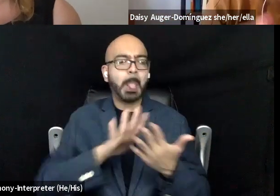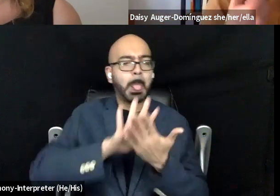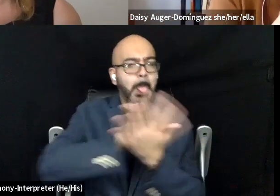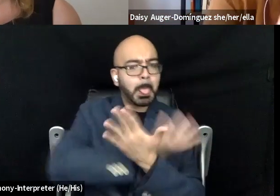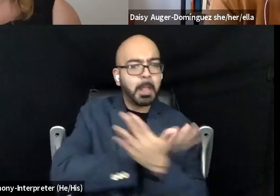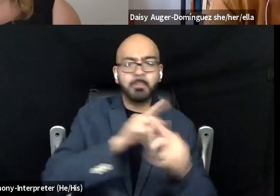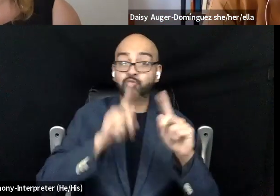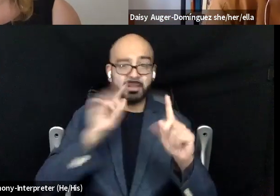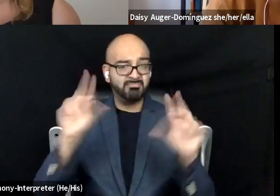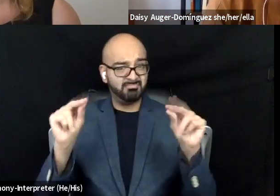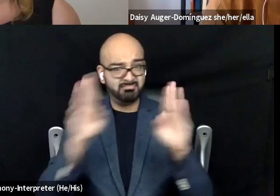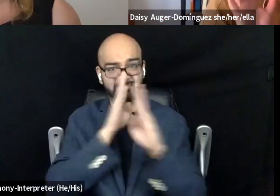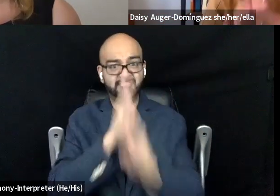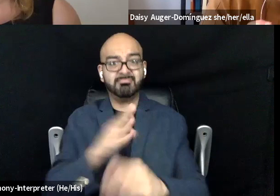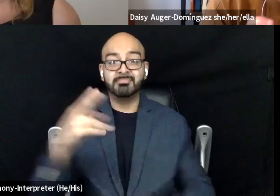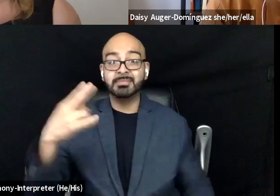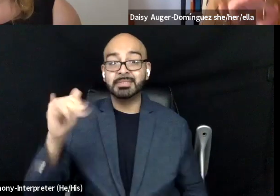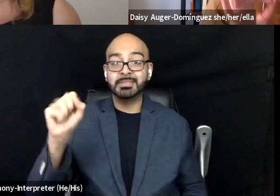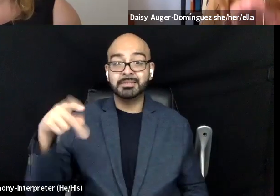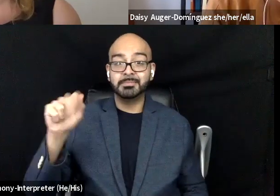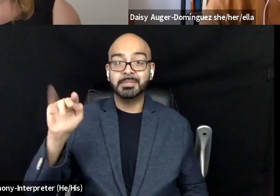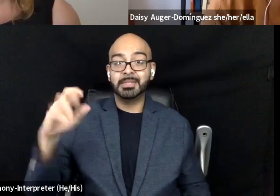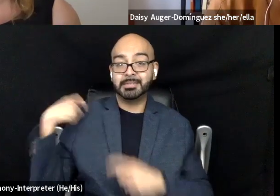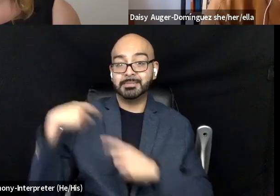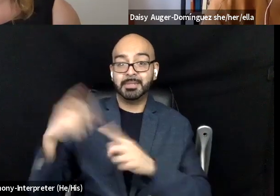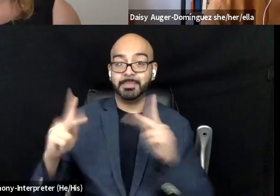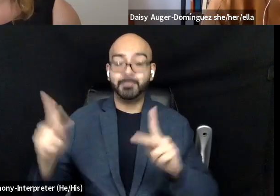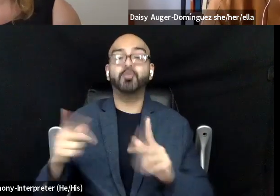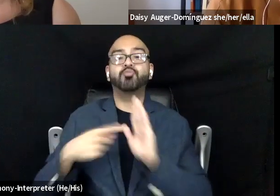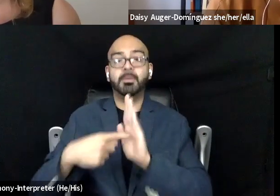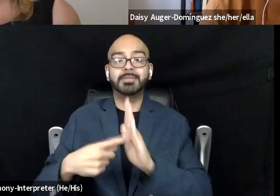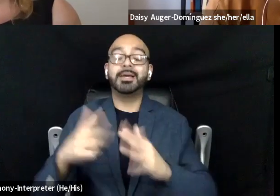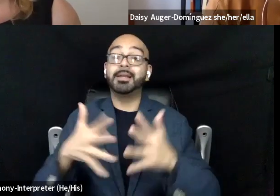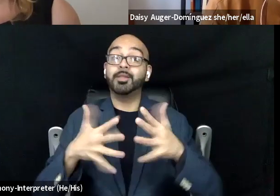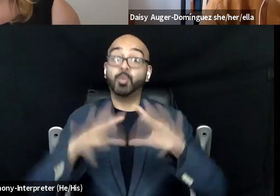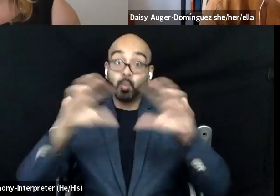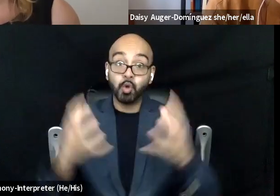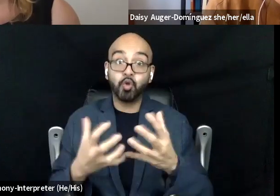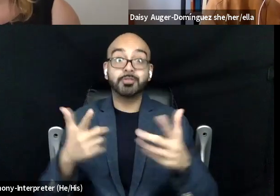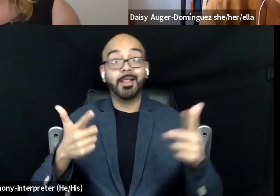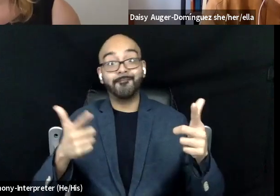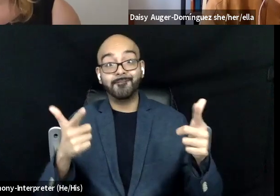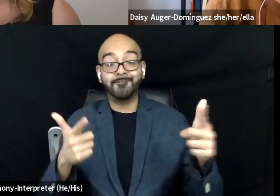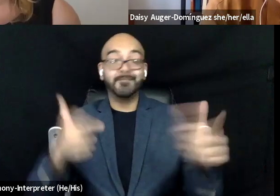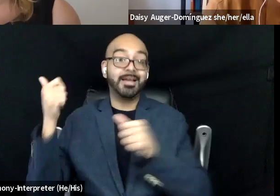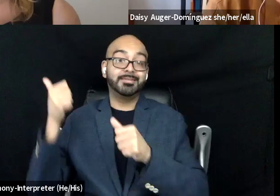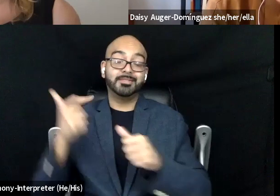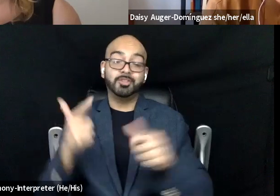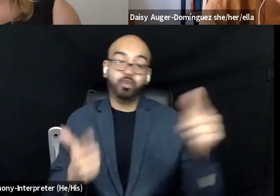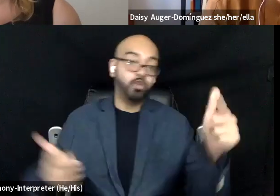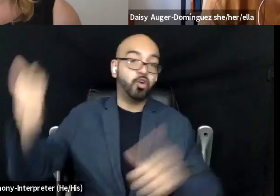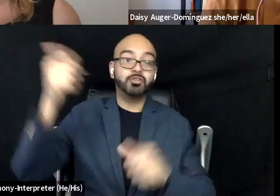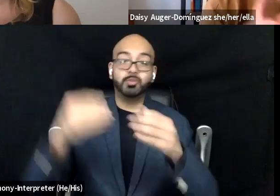Like, Hispanics represent America's fastest and largest growing consumer segment, and over 74% of workforce